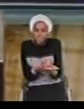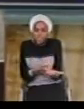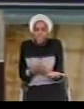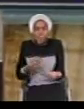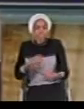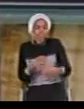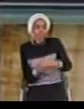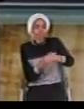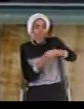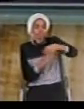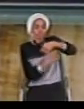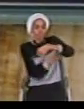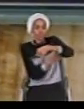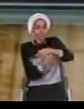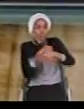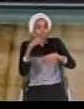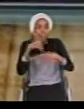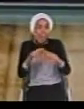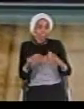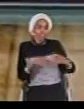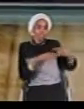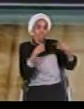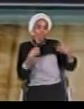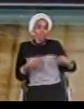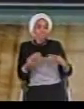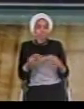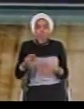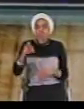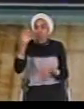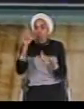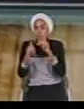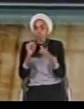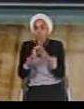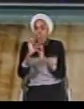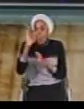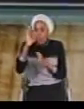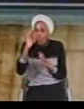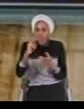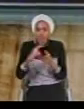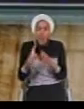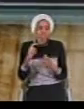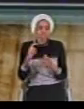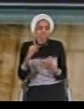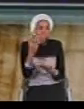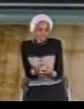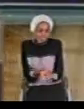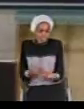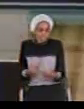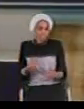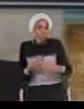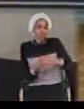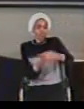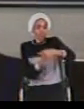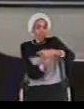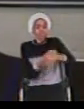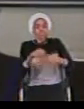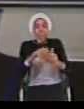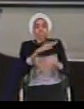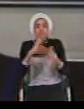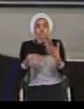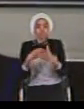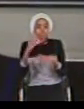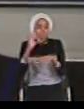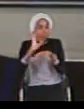foundation in the hearts of the people he preached to. He laid the foundation in all the churches